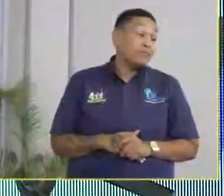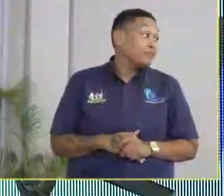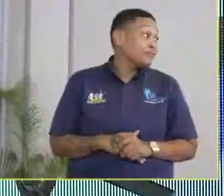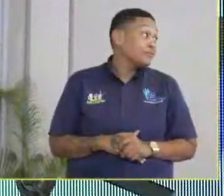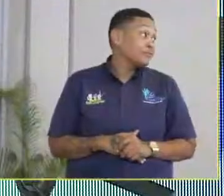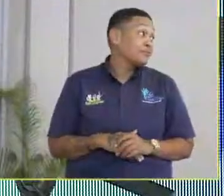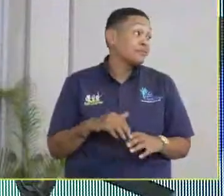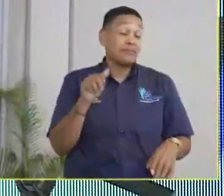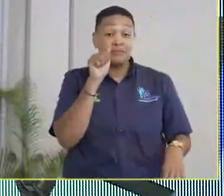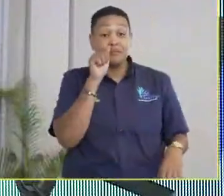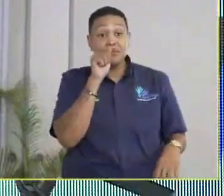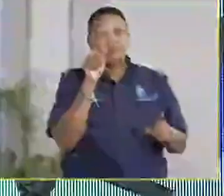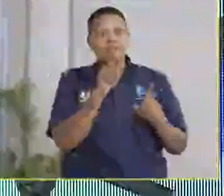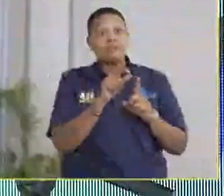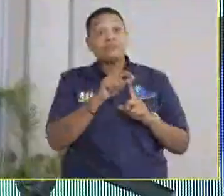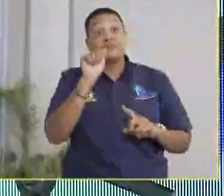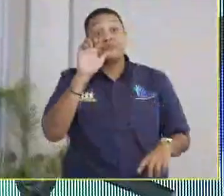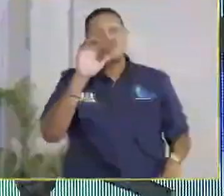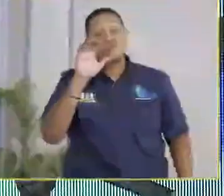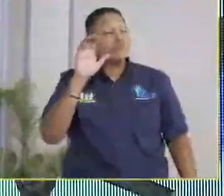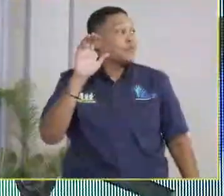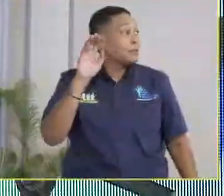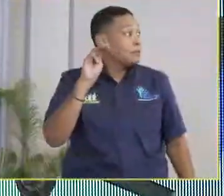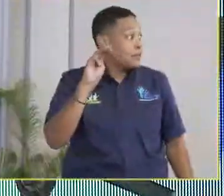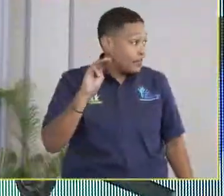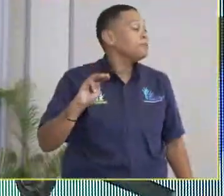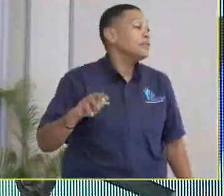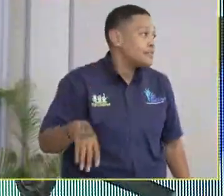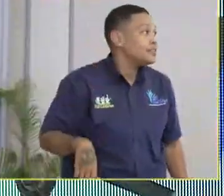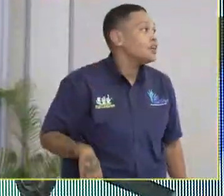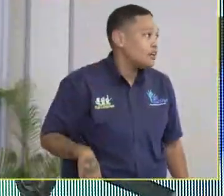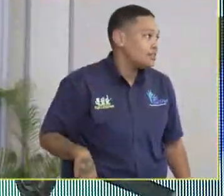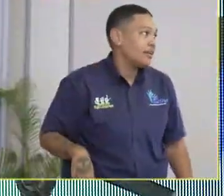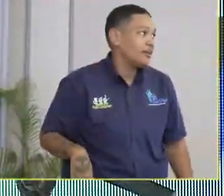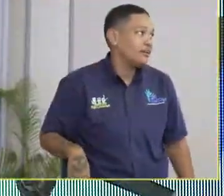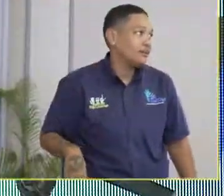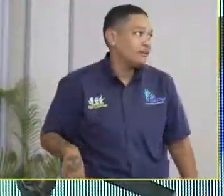The password, all lowercase, AC meeting